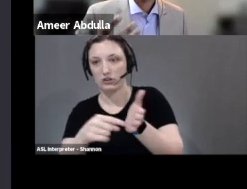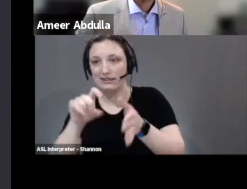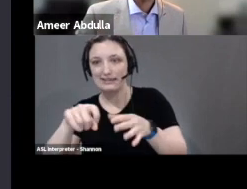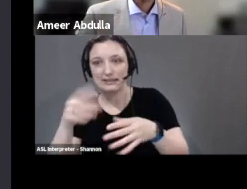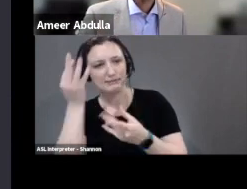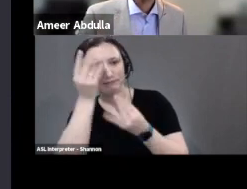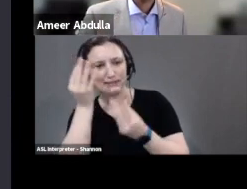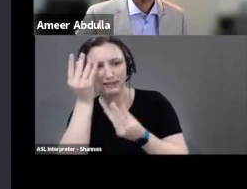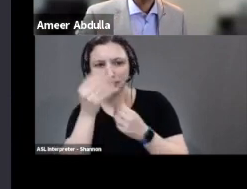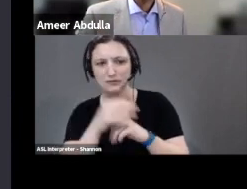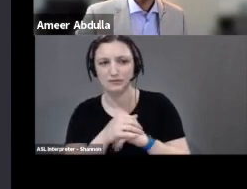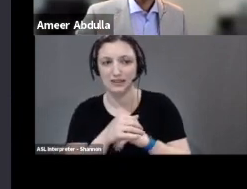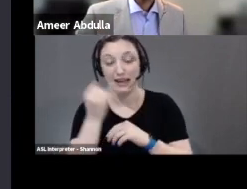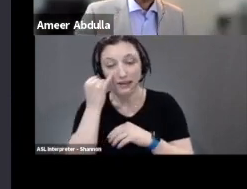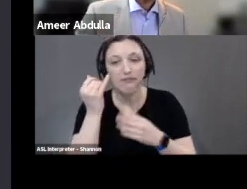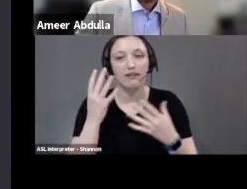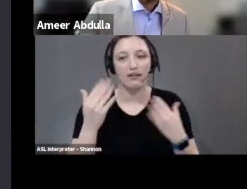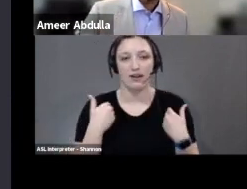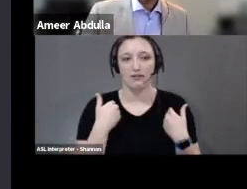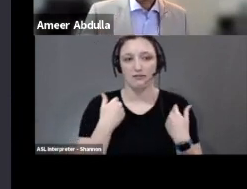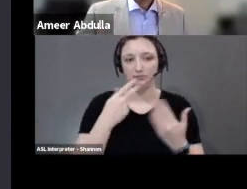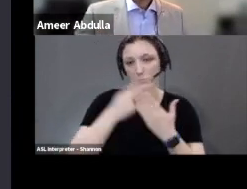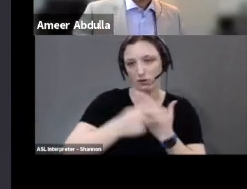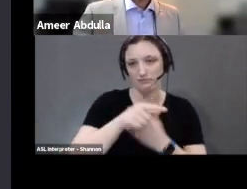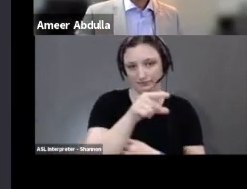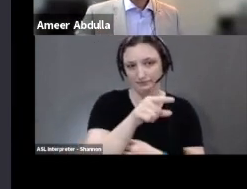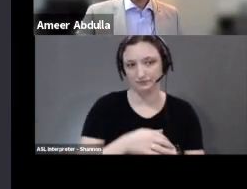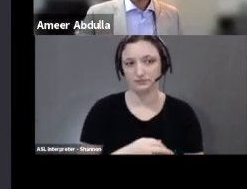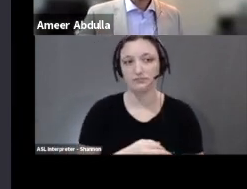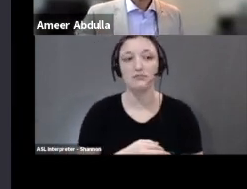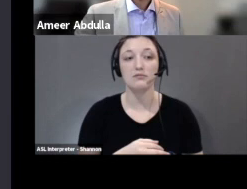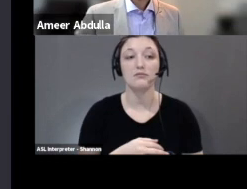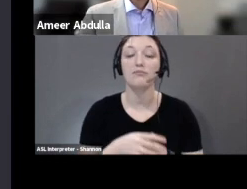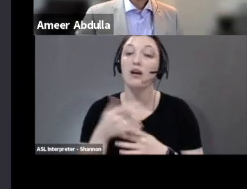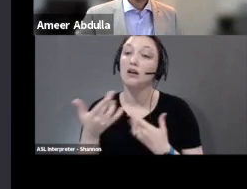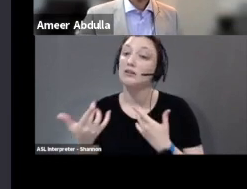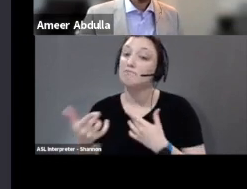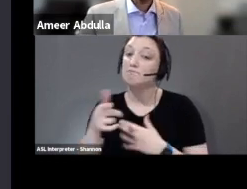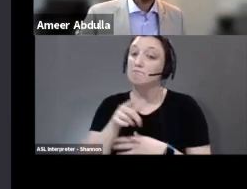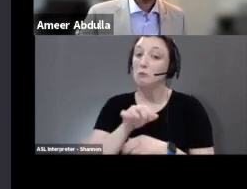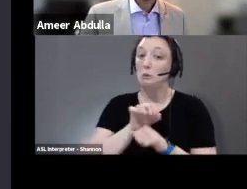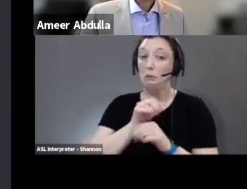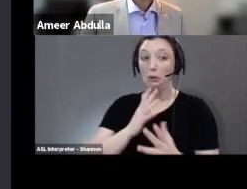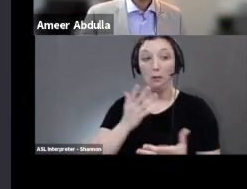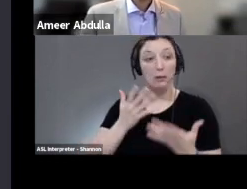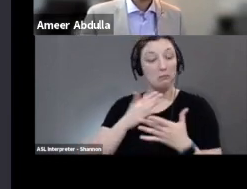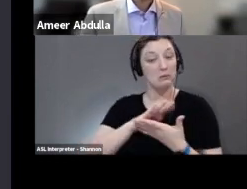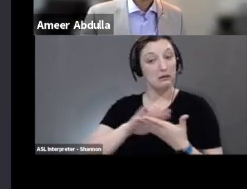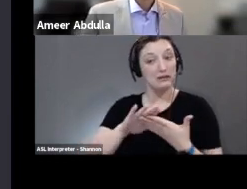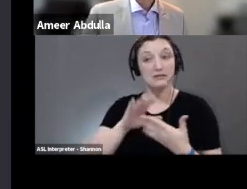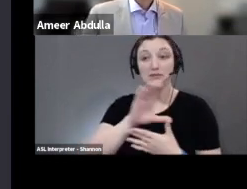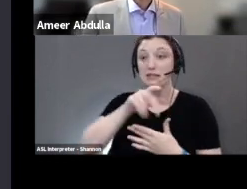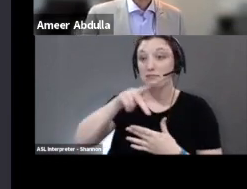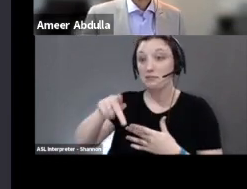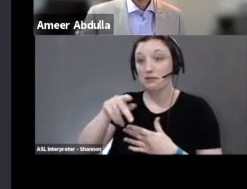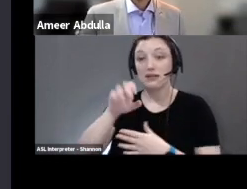salary and those compensation programs. On the flip side, as an employee, it might be nice to be contributing to the CPP program or the EI program